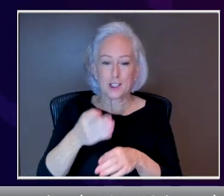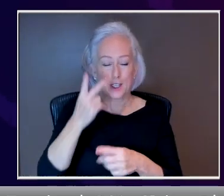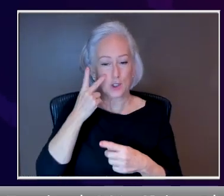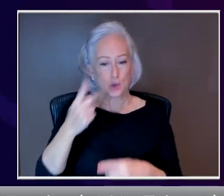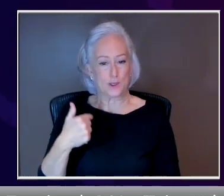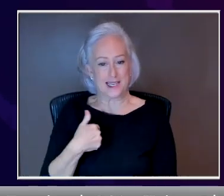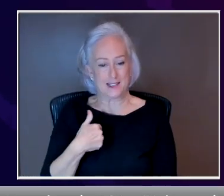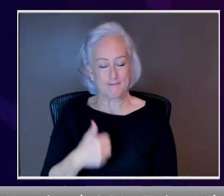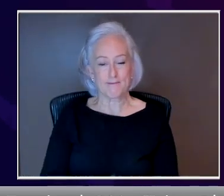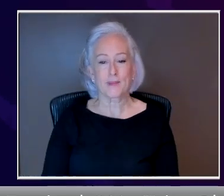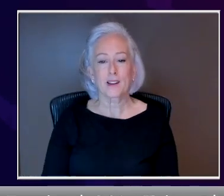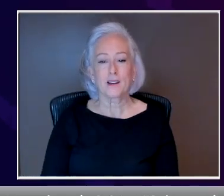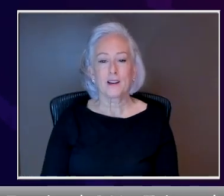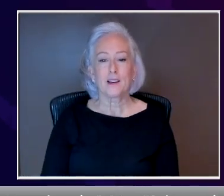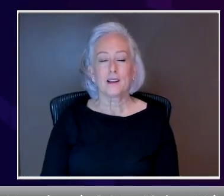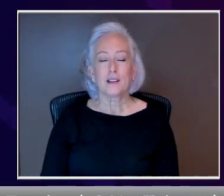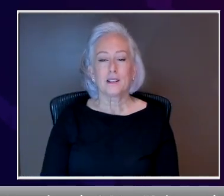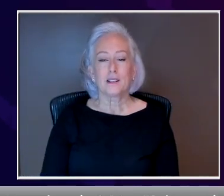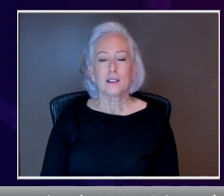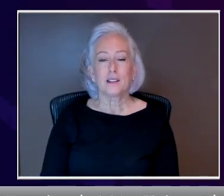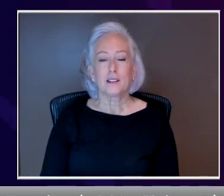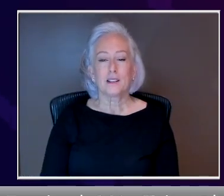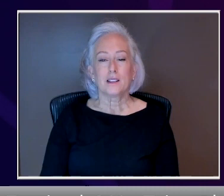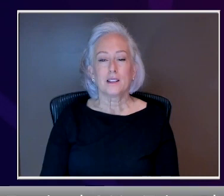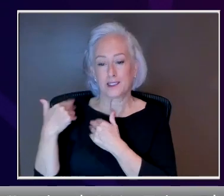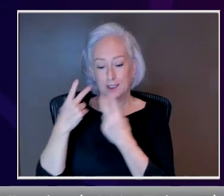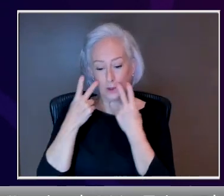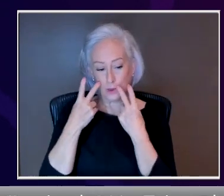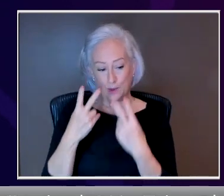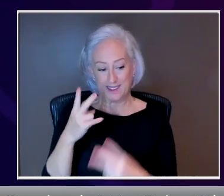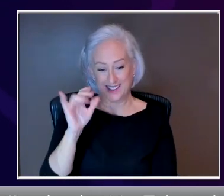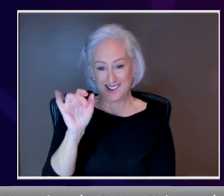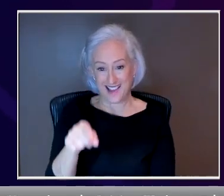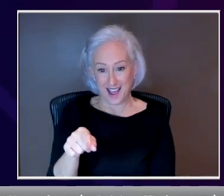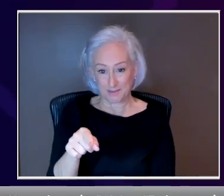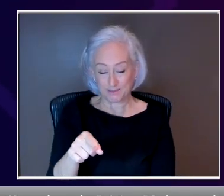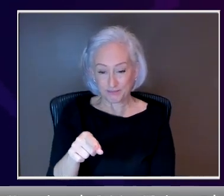my responsibility when I see this is to,